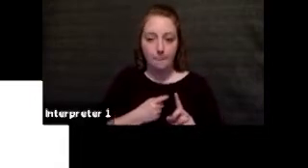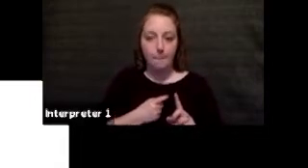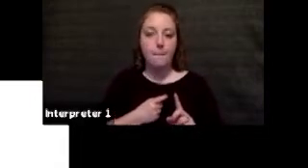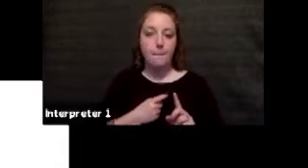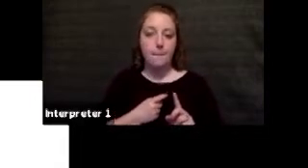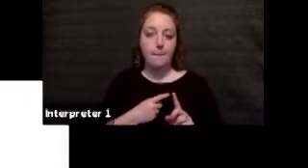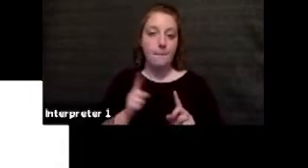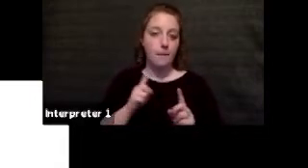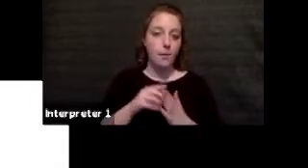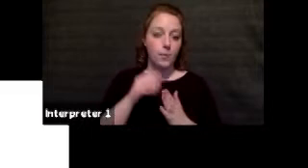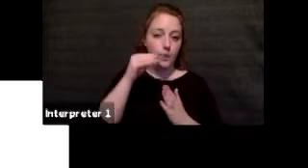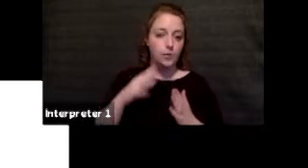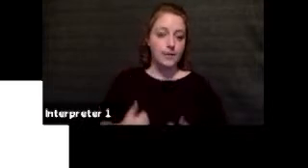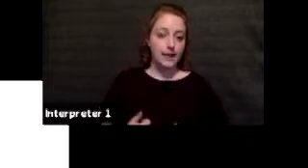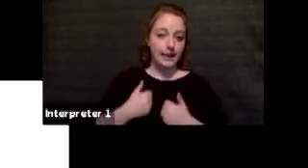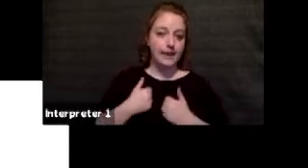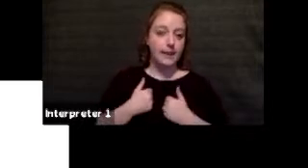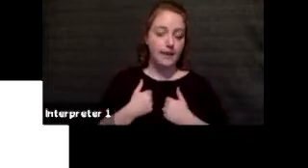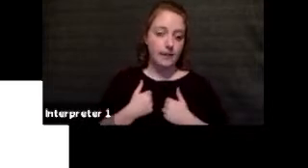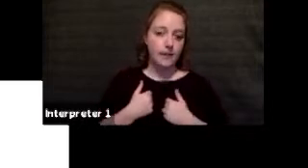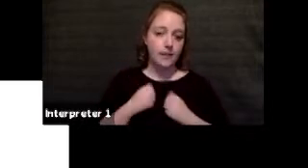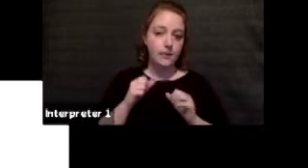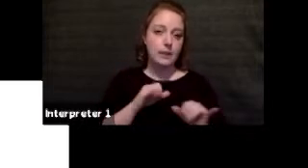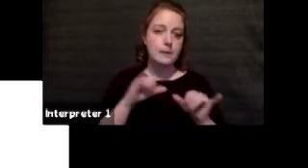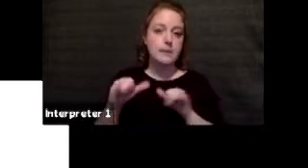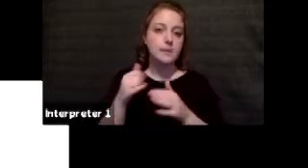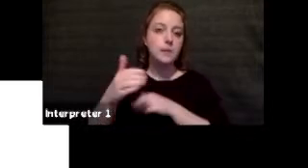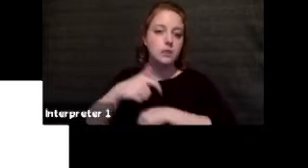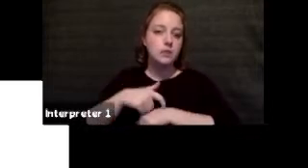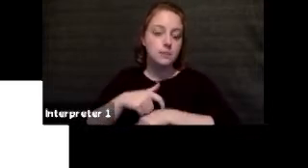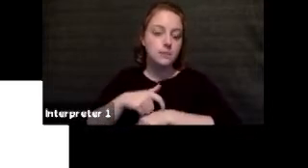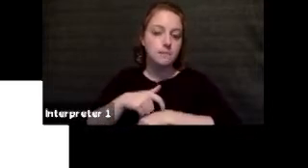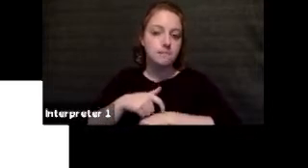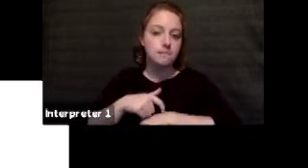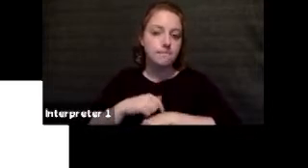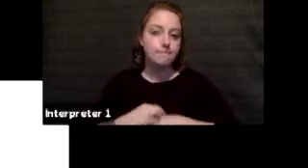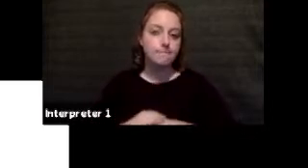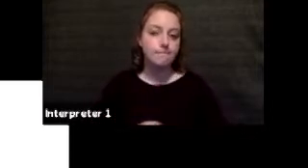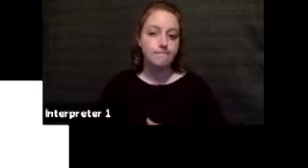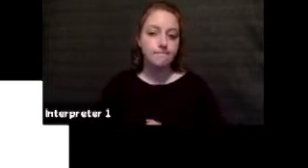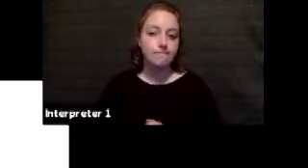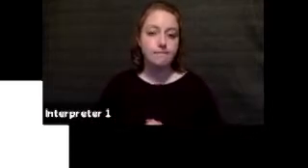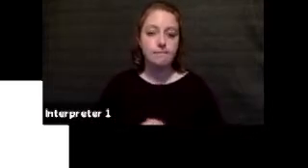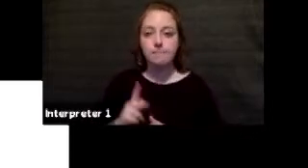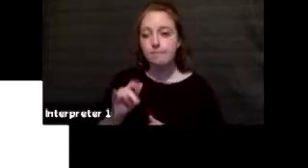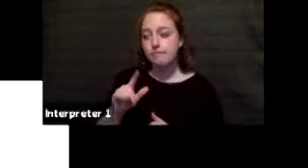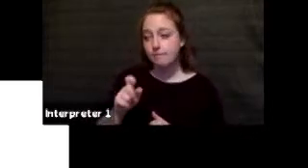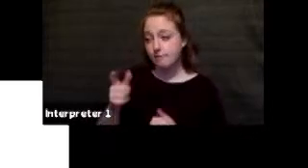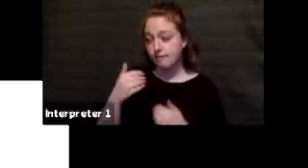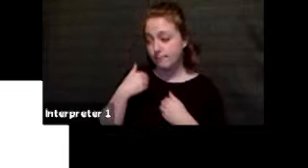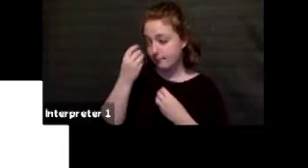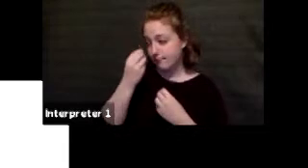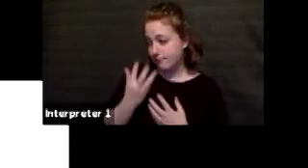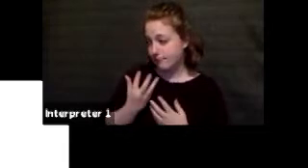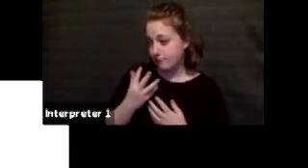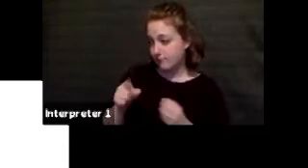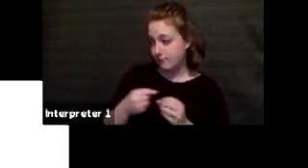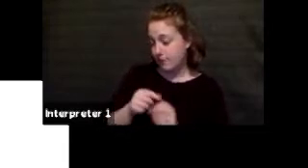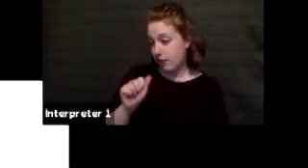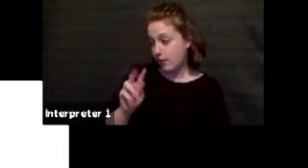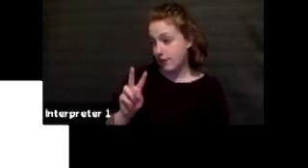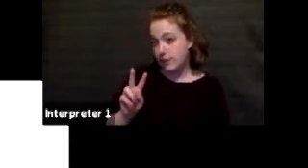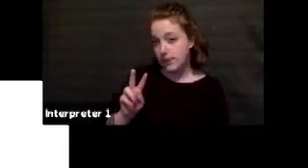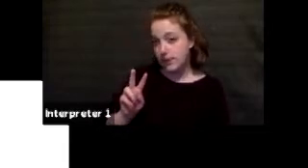students live. So we could do something similar next time. Kyle, would you add any information here about Alta Vista?